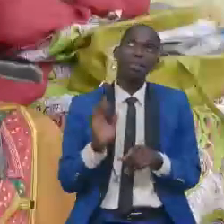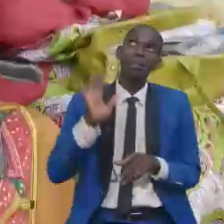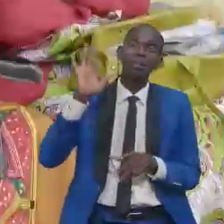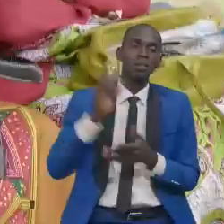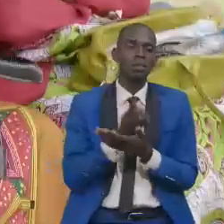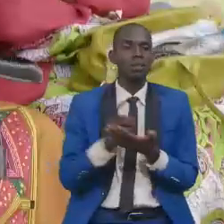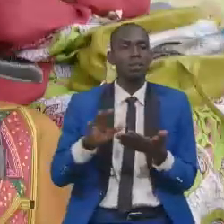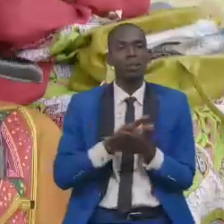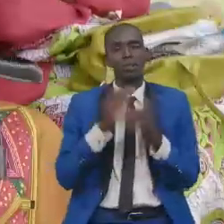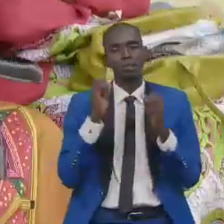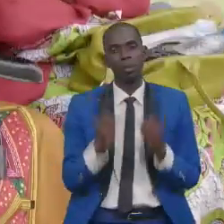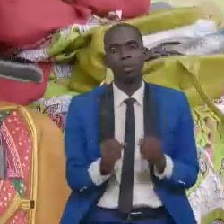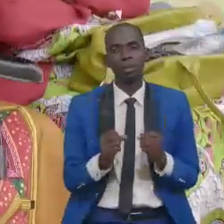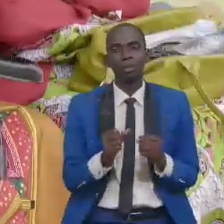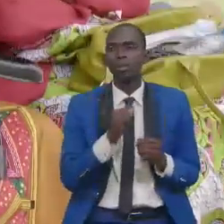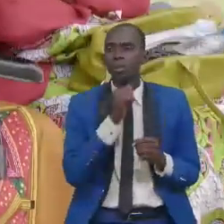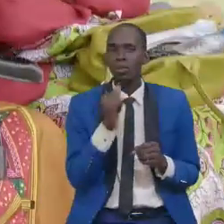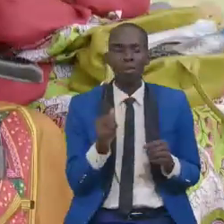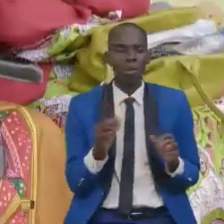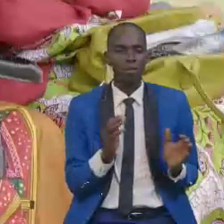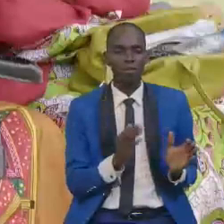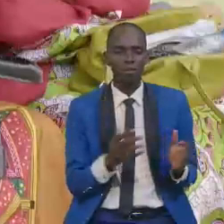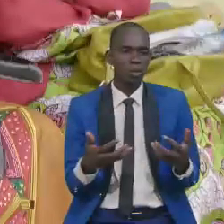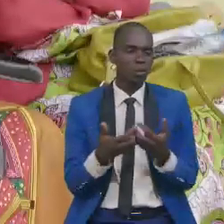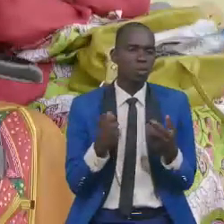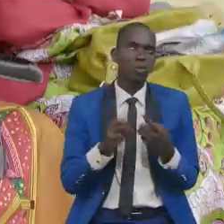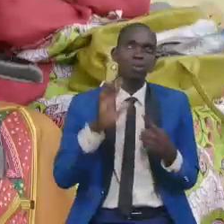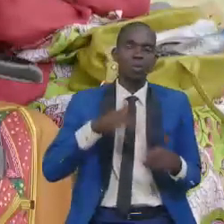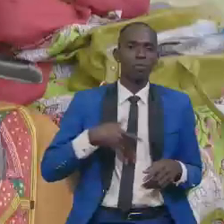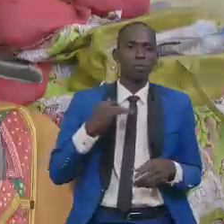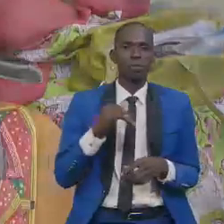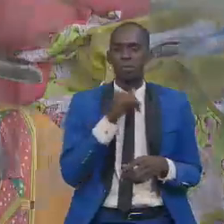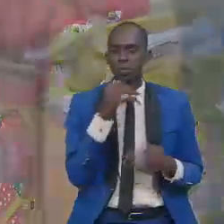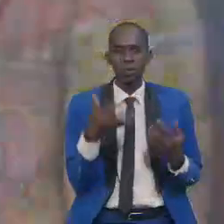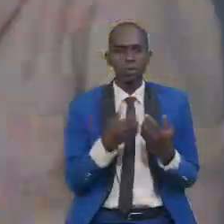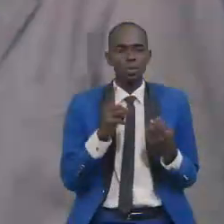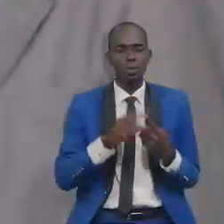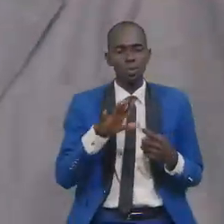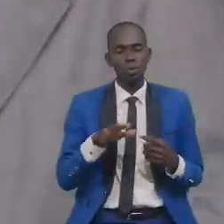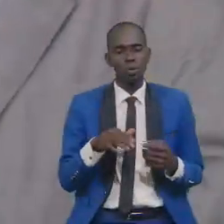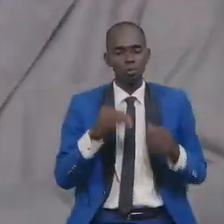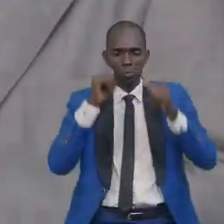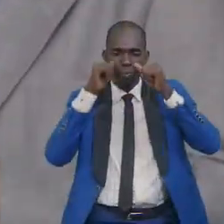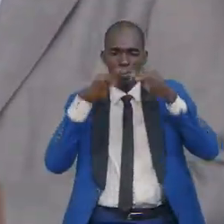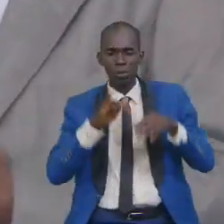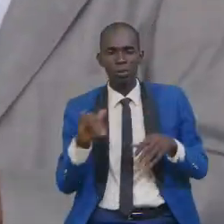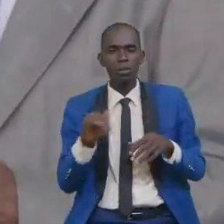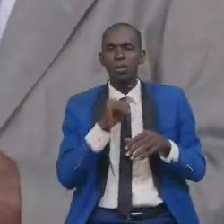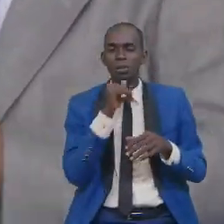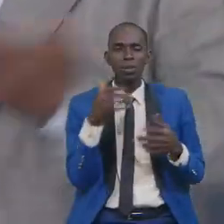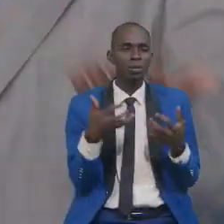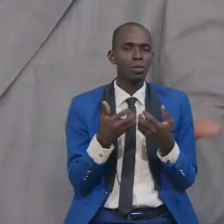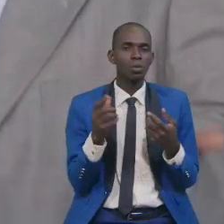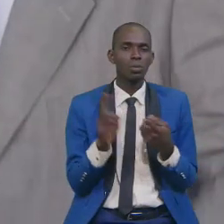power not according to your feeling according to your fainting according according to your